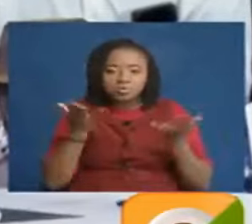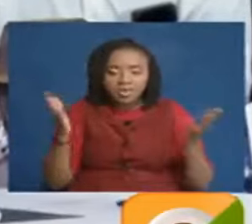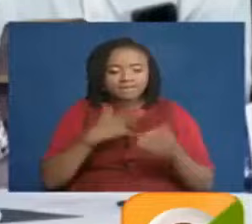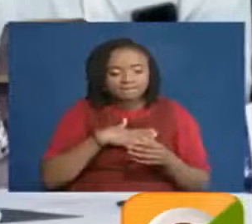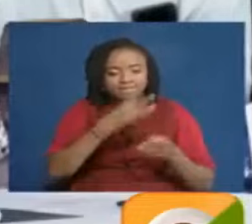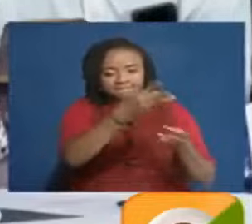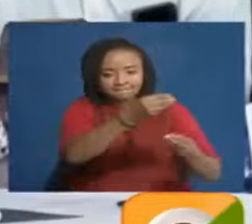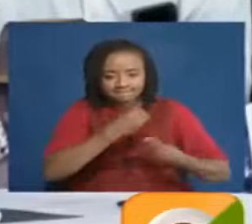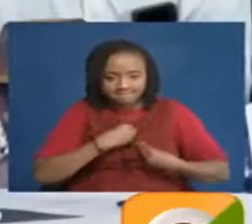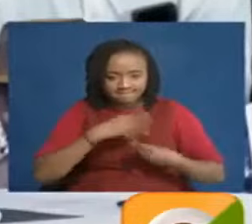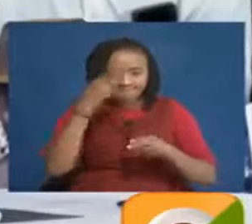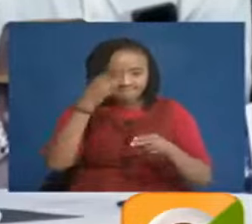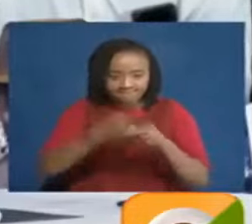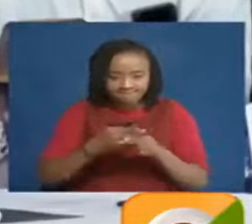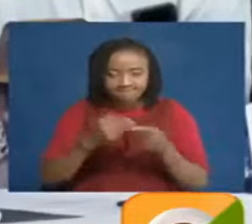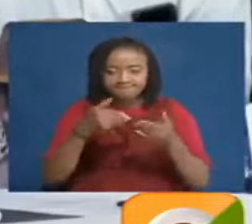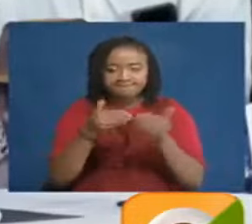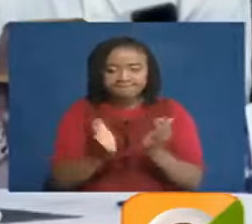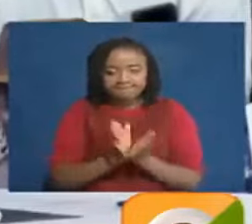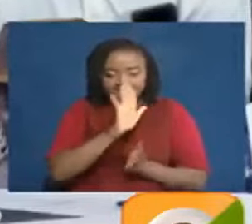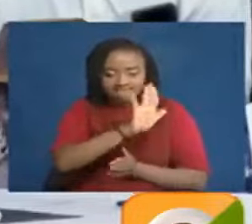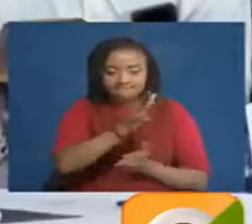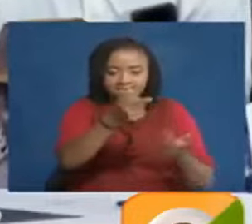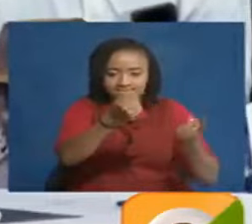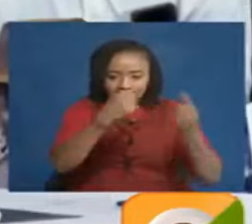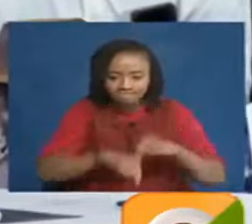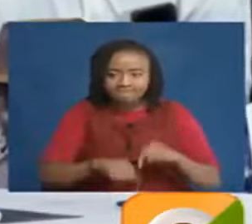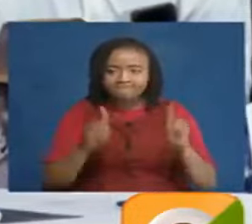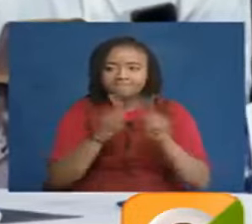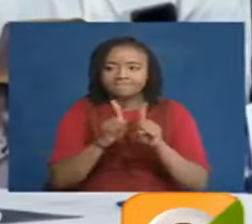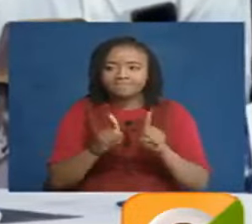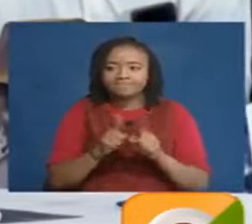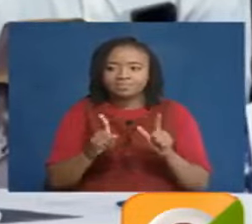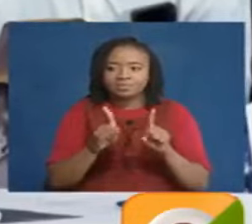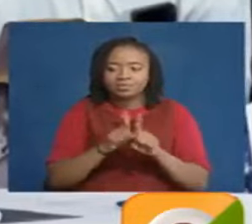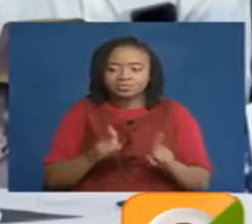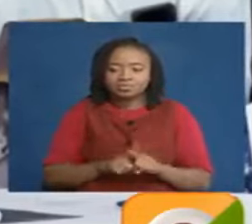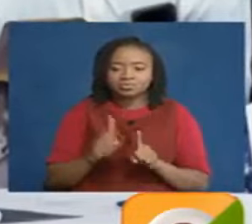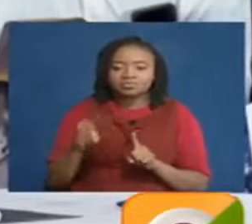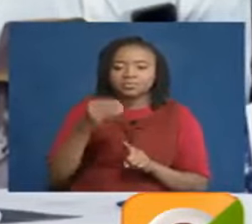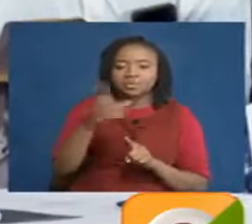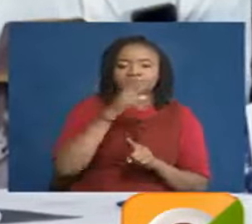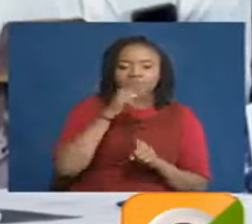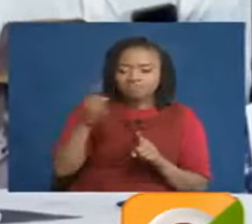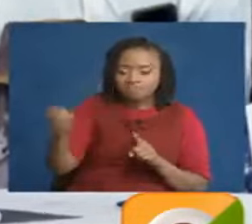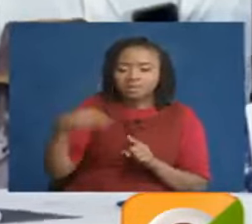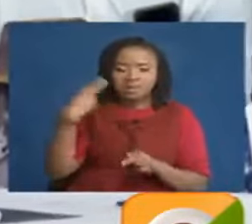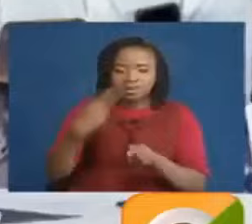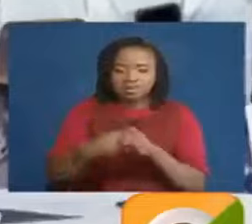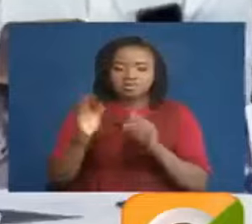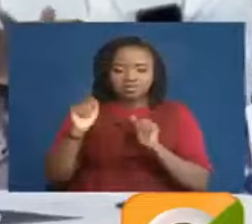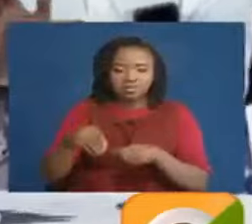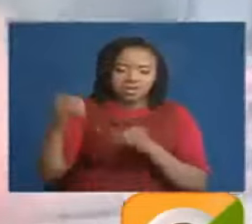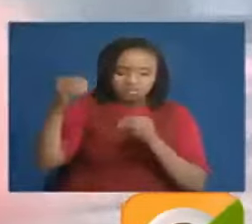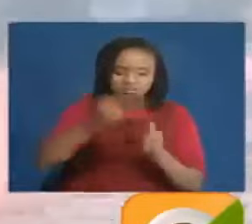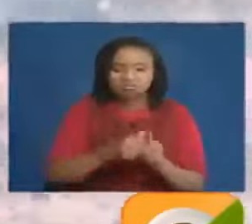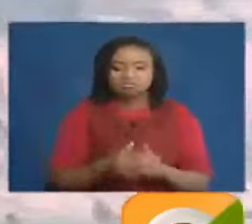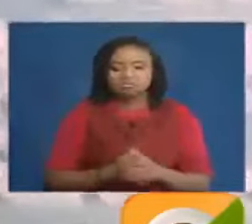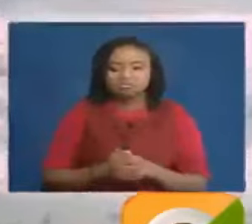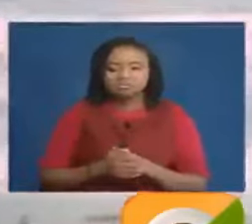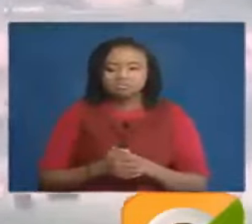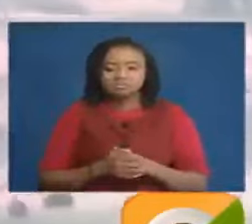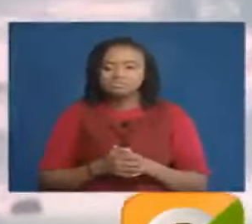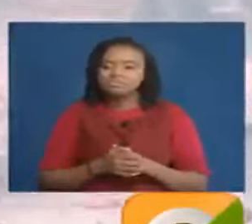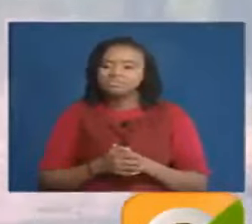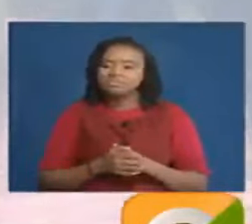yake, familia yake wakuje, patia huyu mungwana hiyo majina, we will deal with that situation. And so,